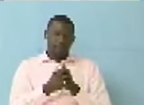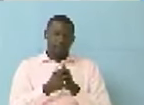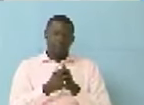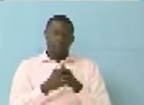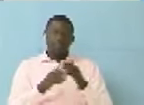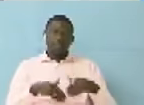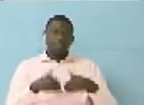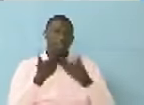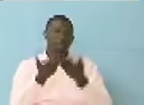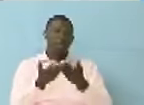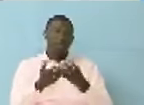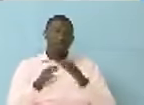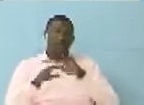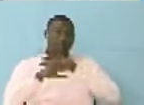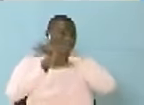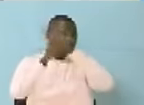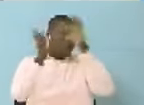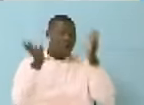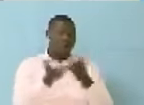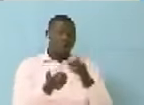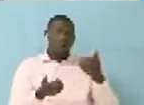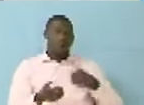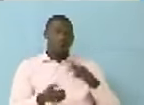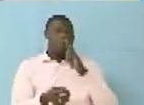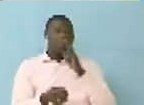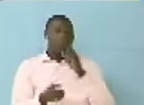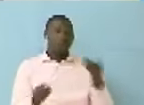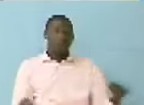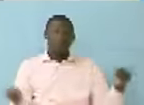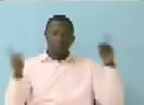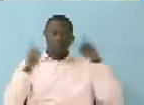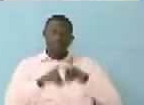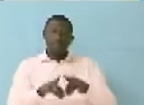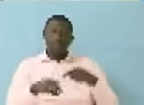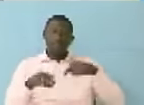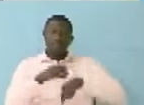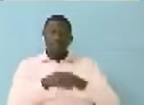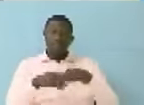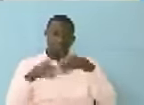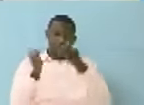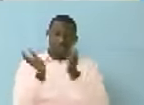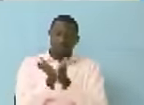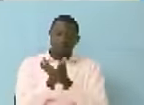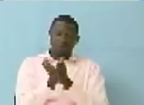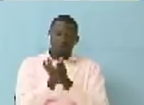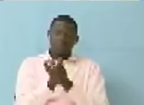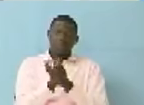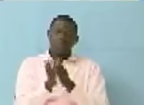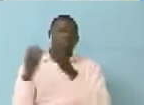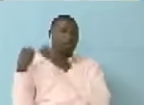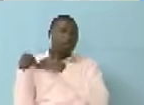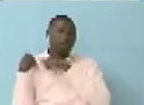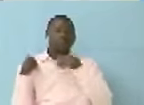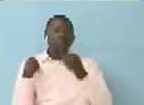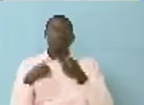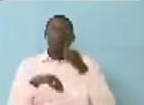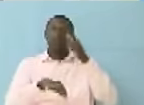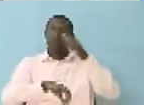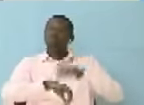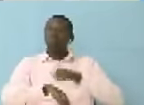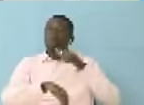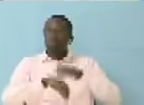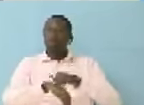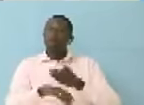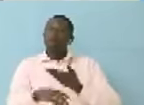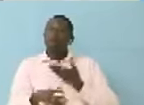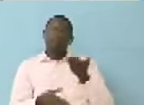renders all those who participated in this enterprise liable for torture. Onat na sabab molme be ma be